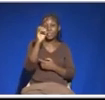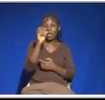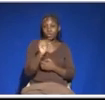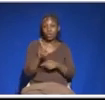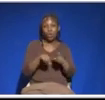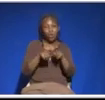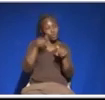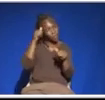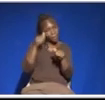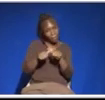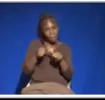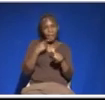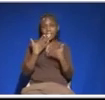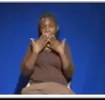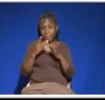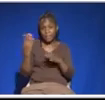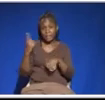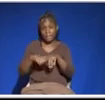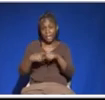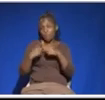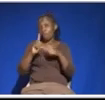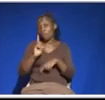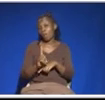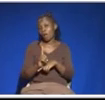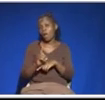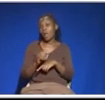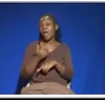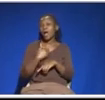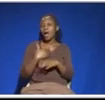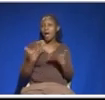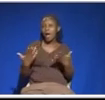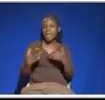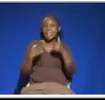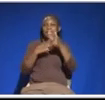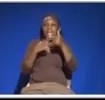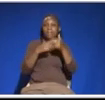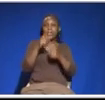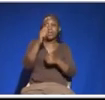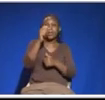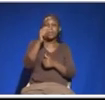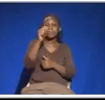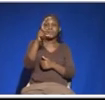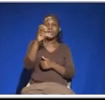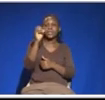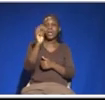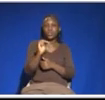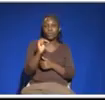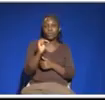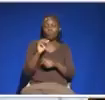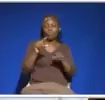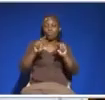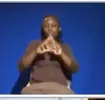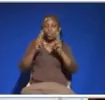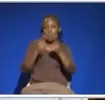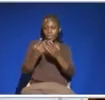Remember I said in Form 1, there were seven taxonomic units of classification which were